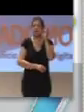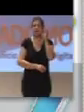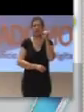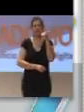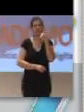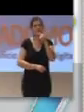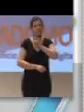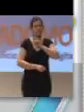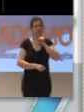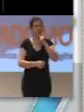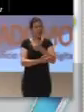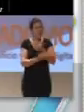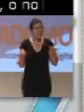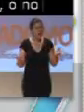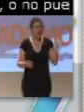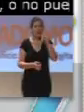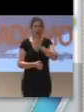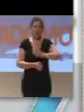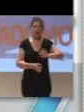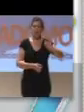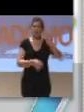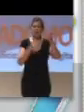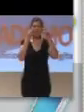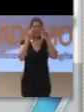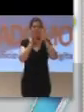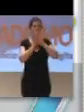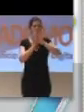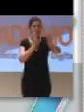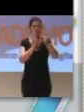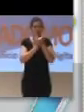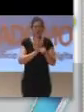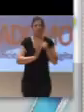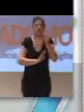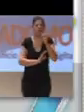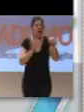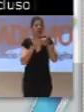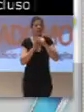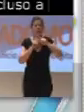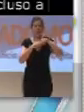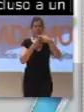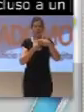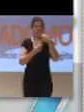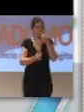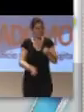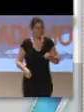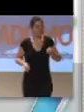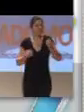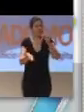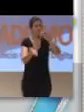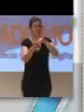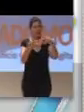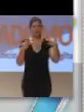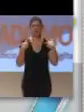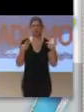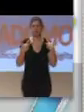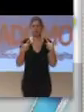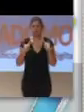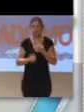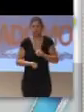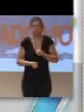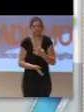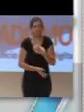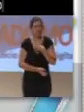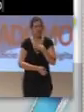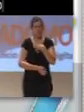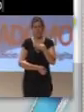is psychosocial support, because many of them cannot talk to a friend, to a neighbor, or to a